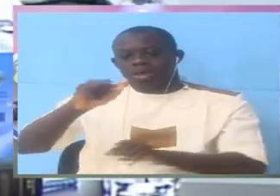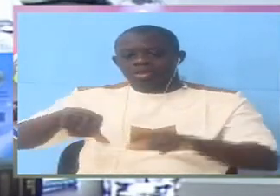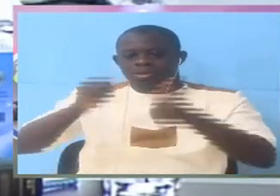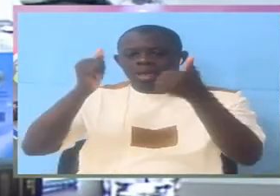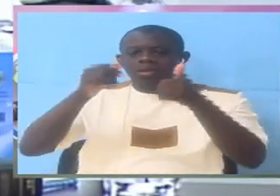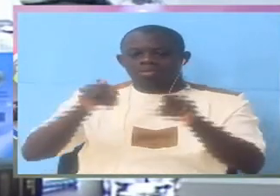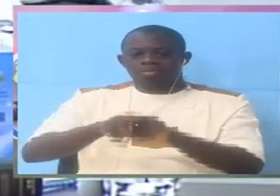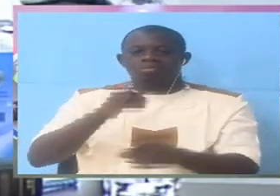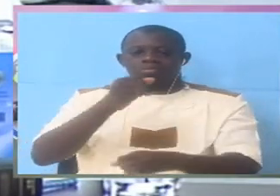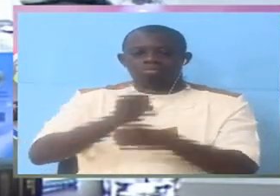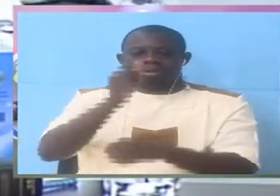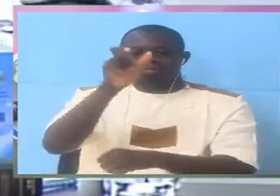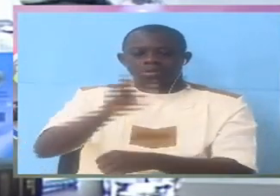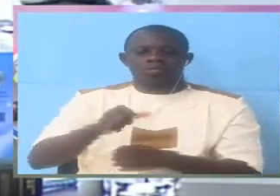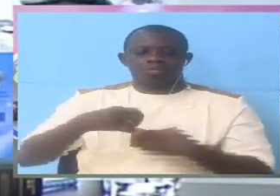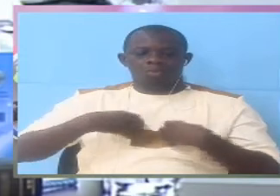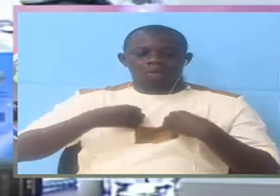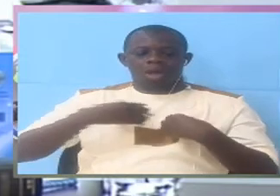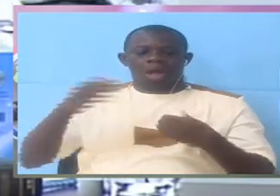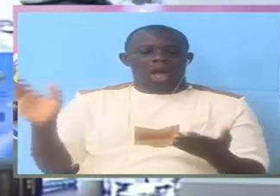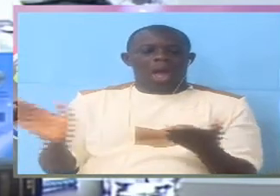was undressed.